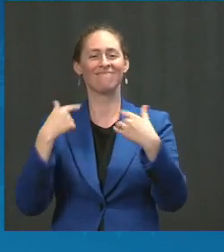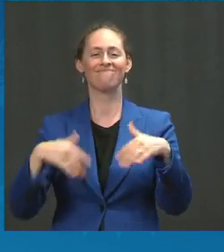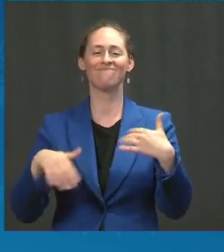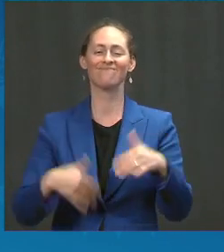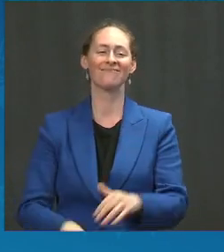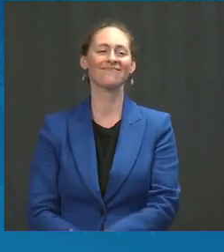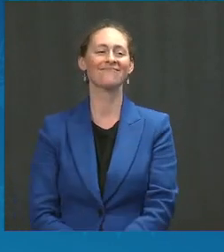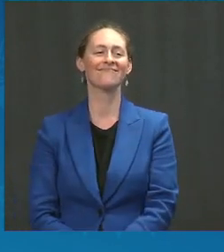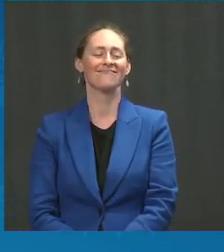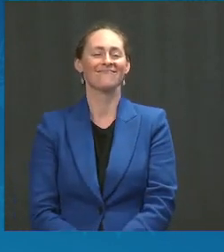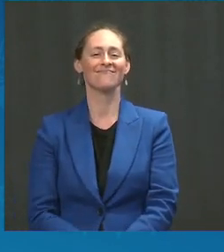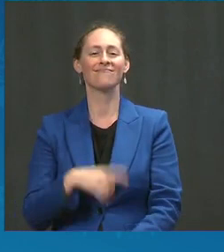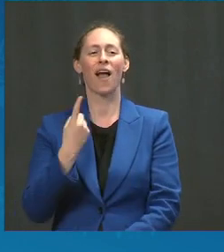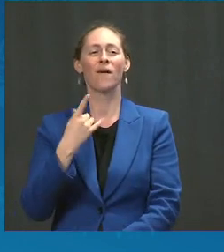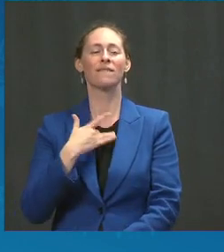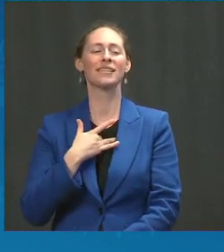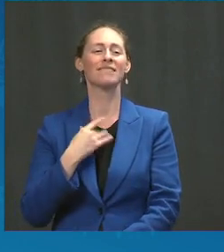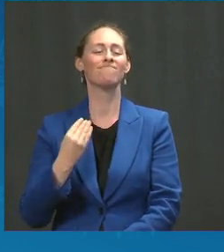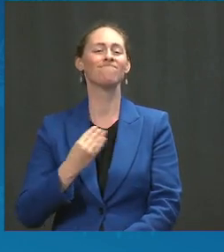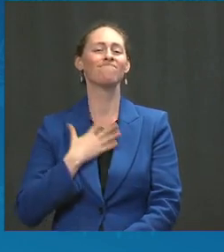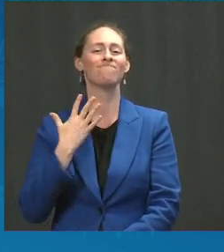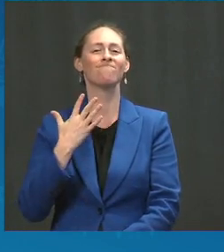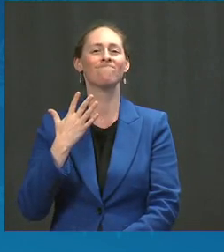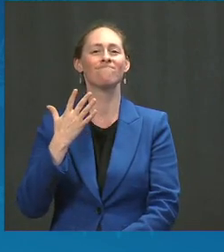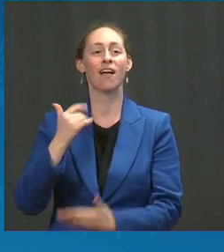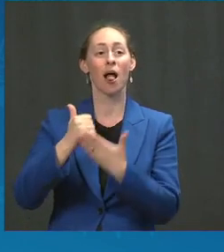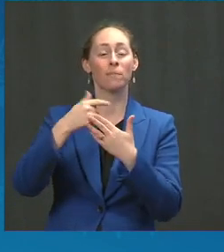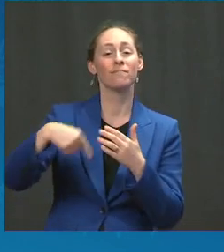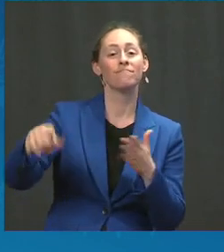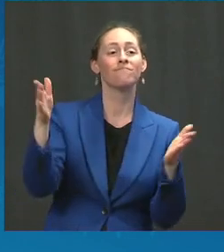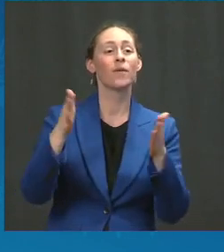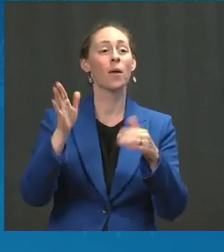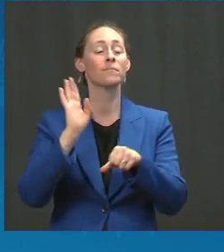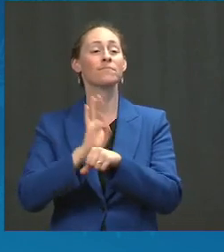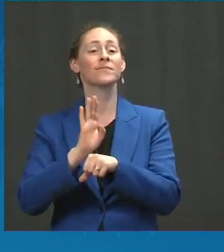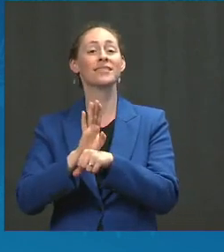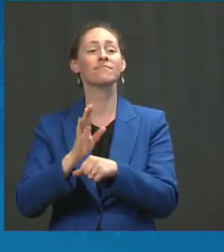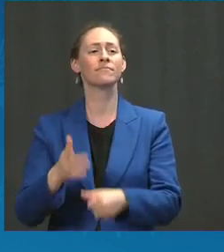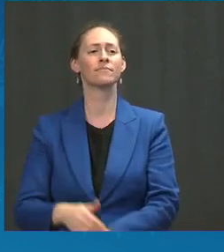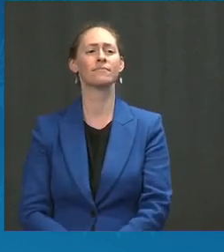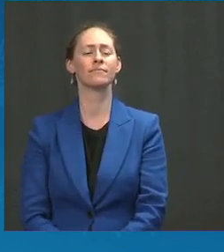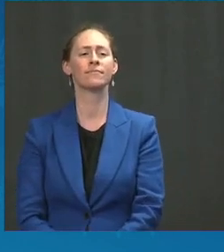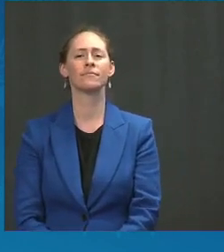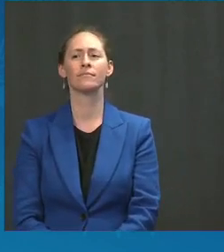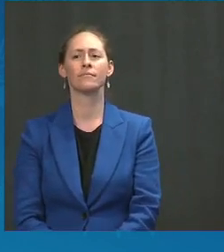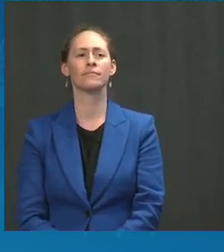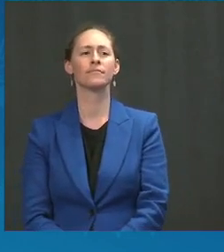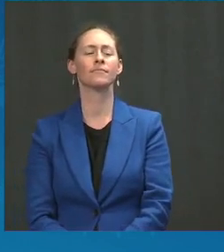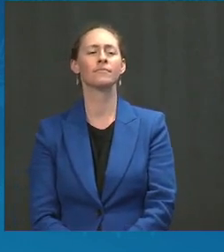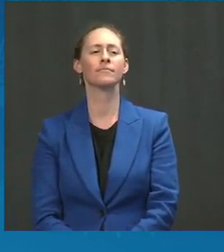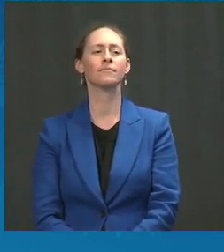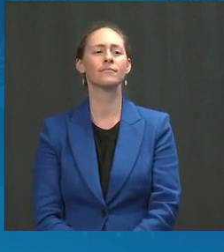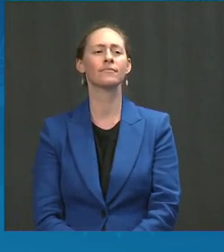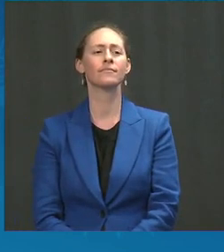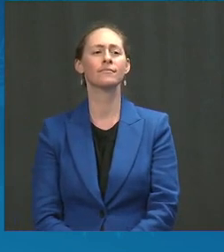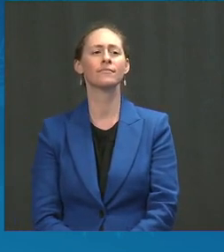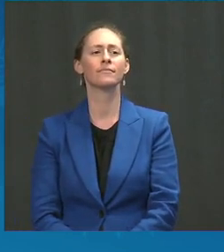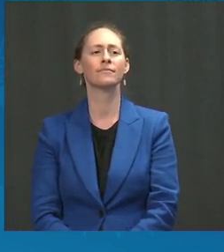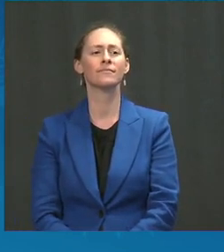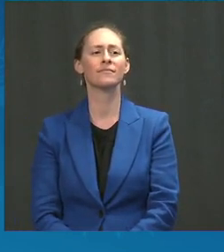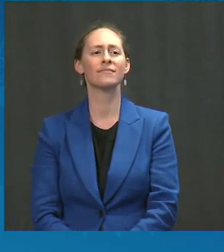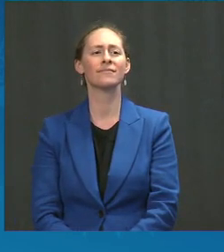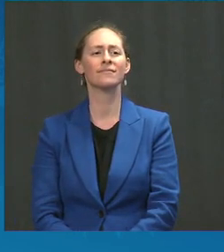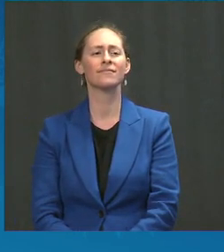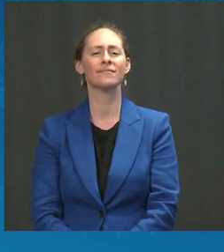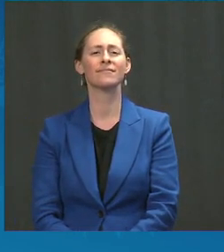helping our small businesses. And now it's my privilege to introduce two small business owners, Tiara Flynn and Walt Rowan.